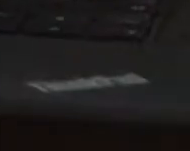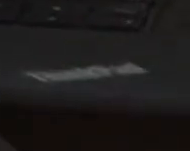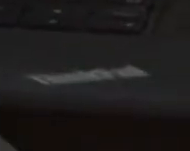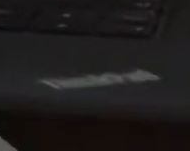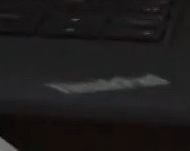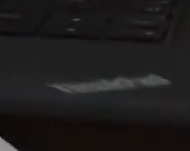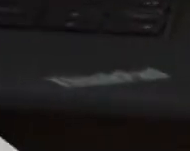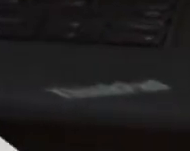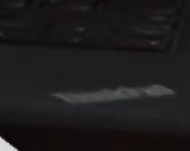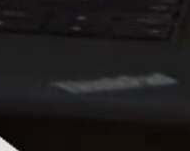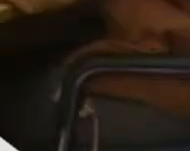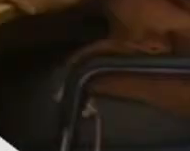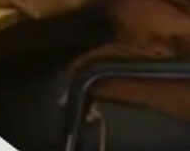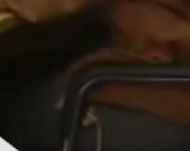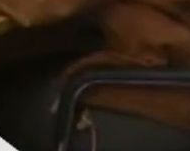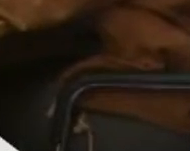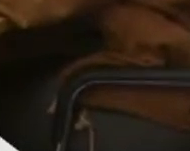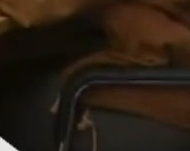cashless with equity.